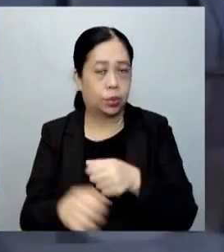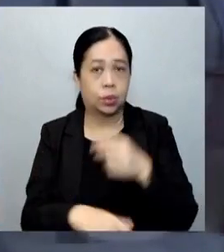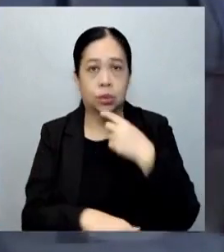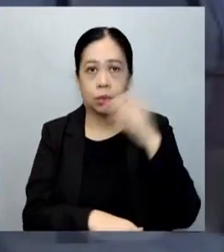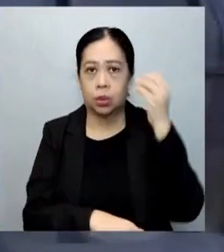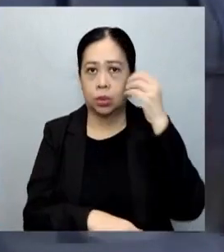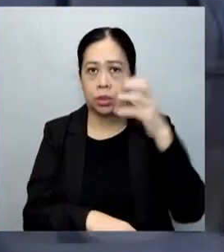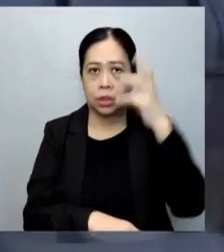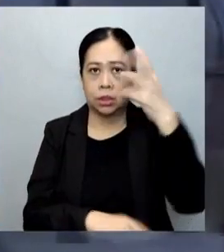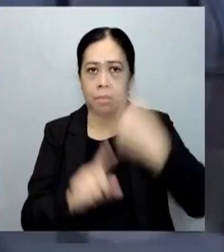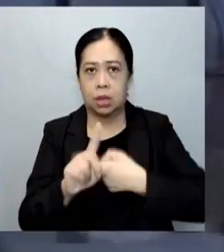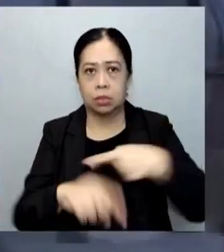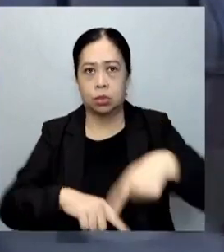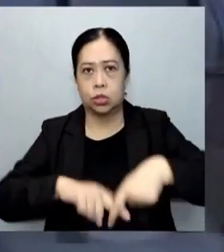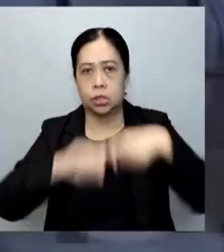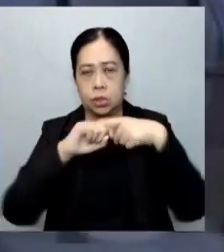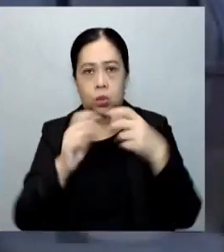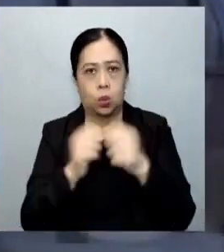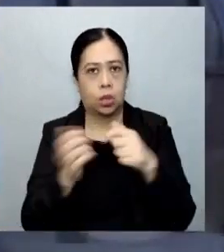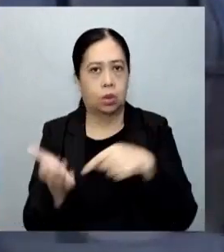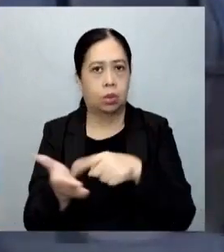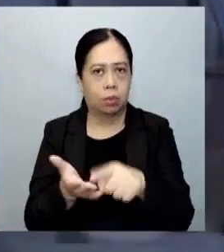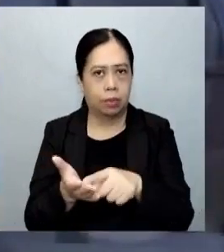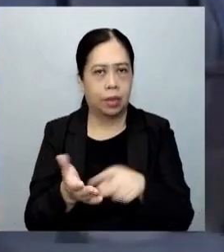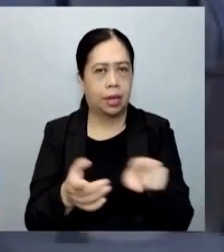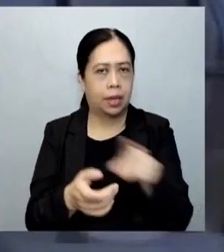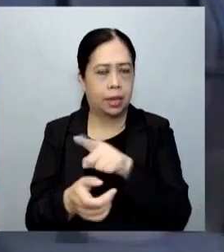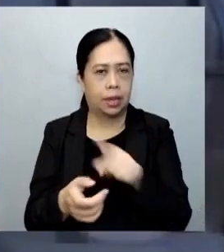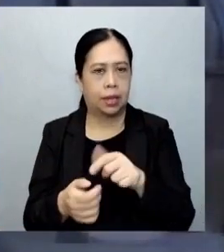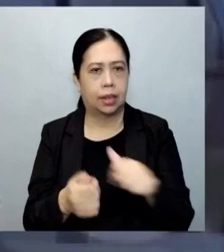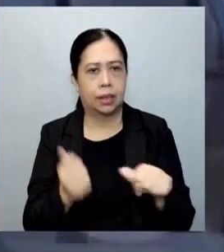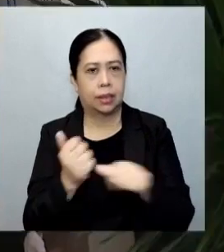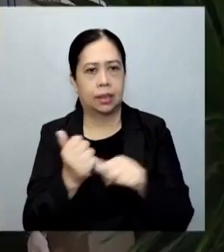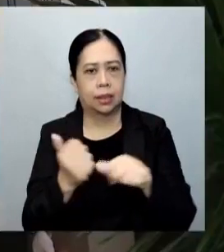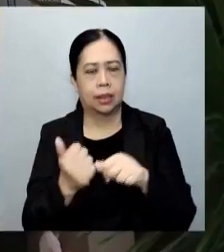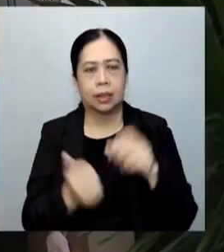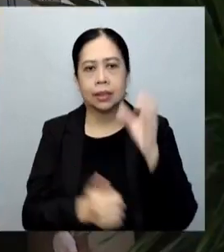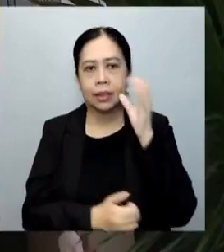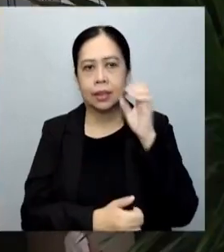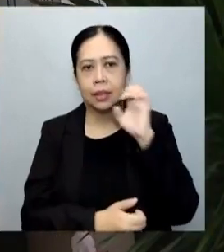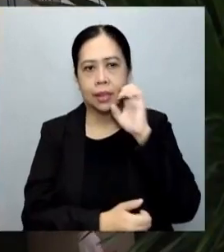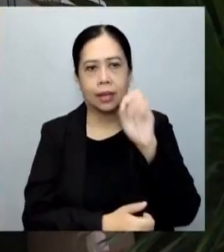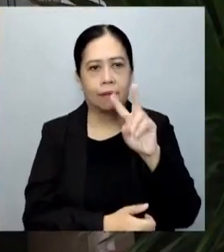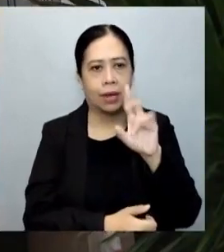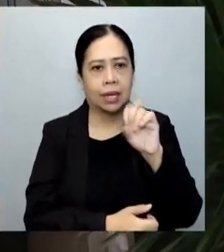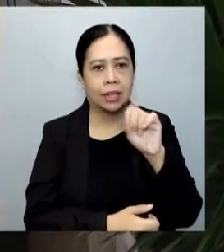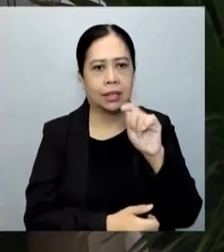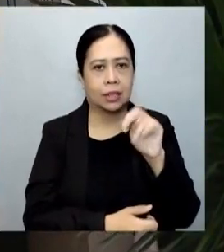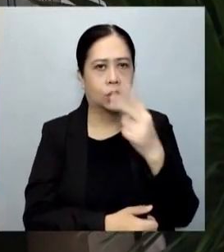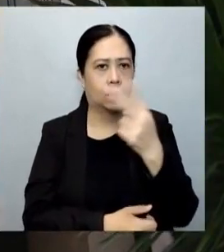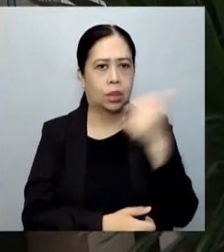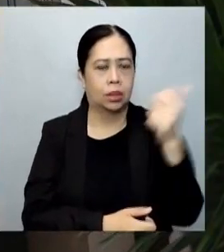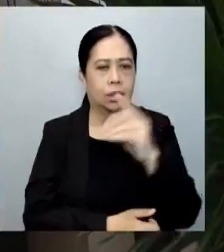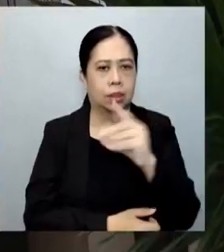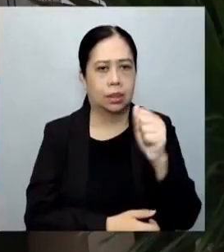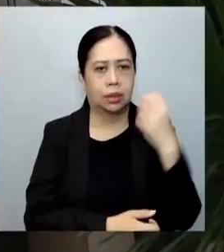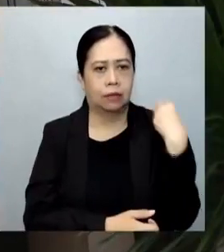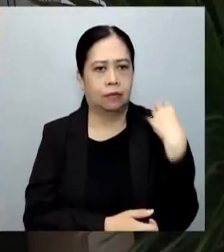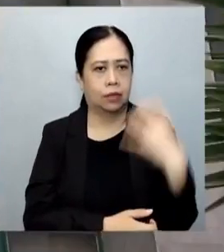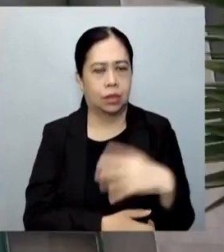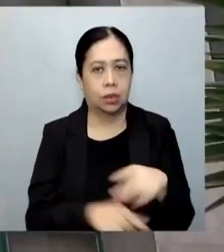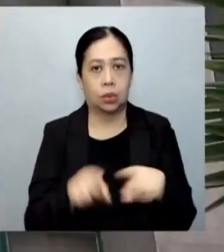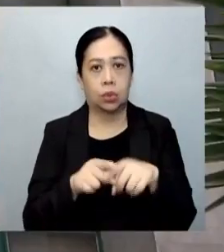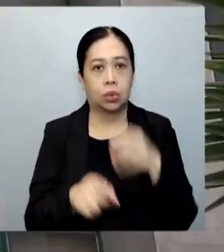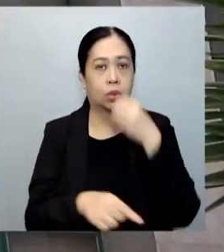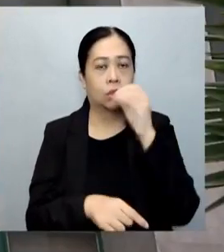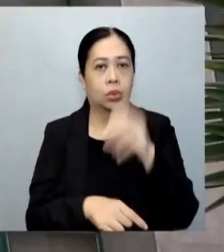six-month suspension without pay on Assistant Secretary Christine Evangelista and two other DOE officials. Also ordered